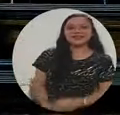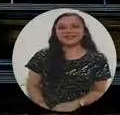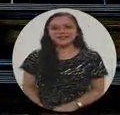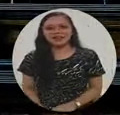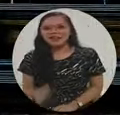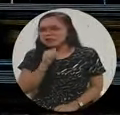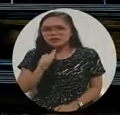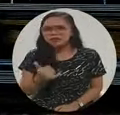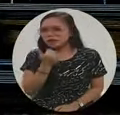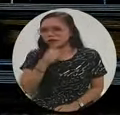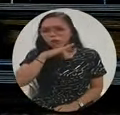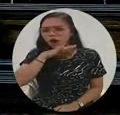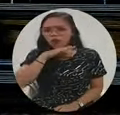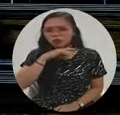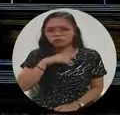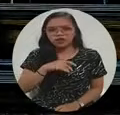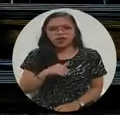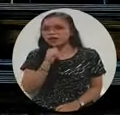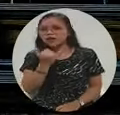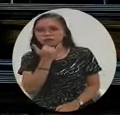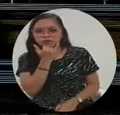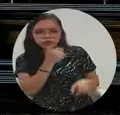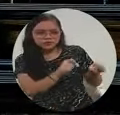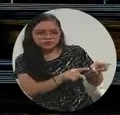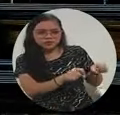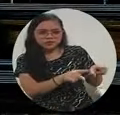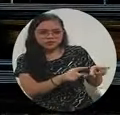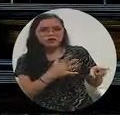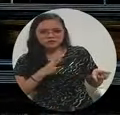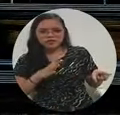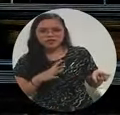Dili man na, dautan ba, di ba? Na maligyan mi.